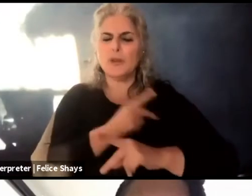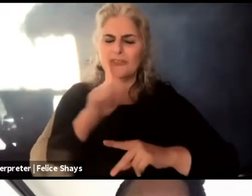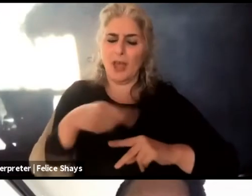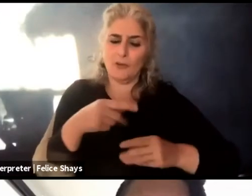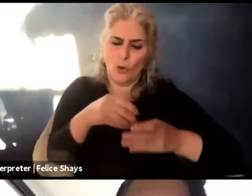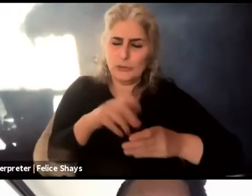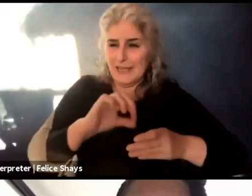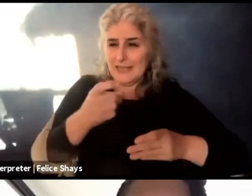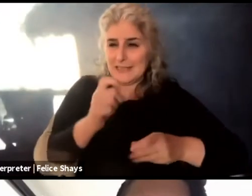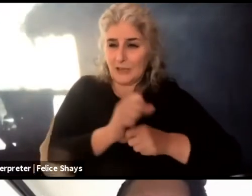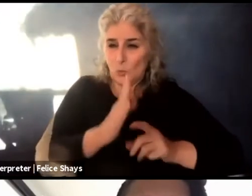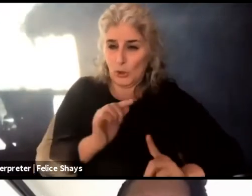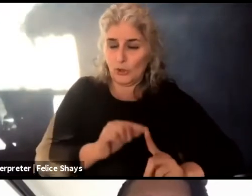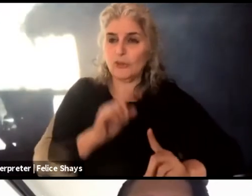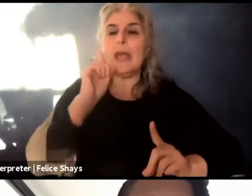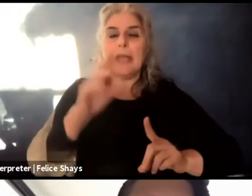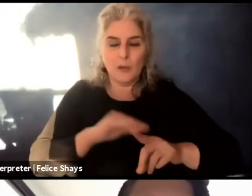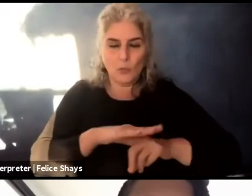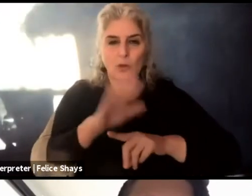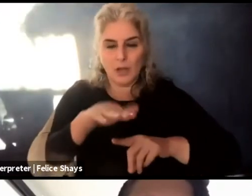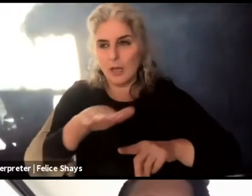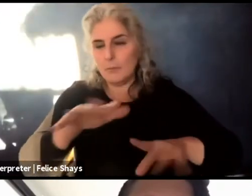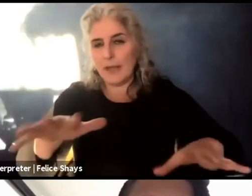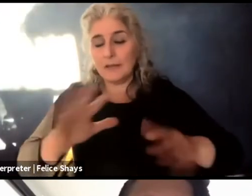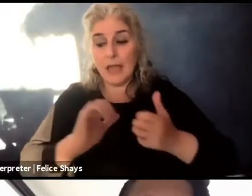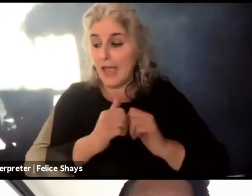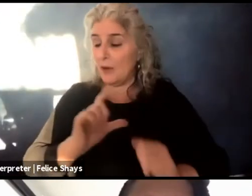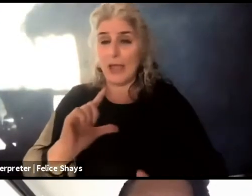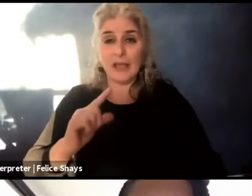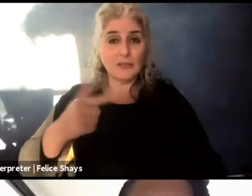sex working people. It's going to like affect how LGBT youth